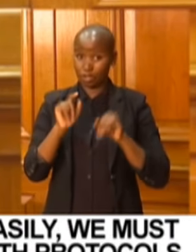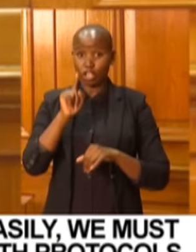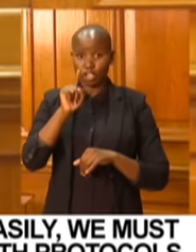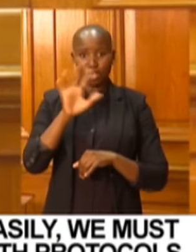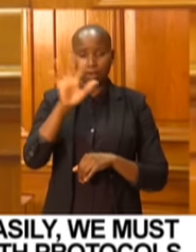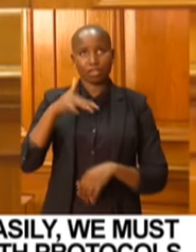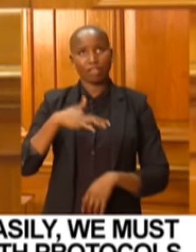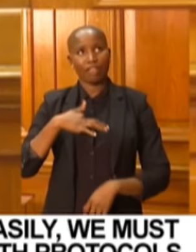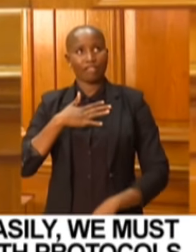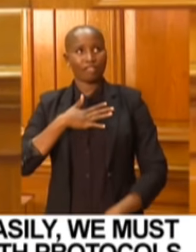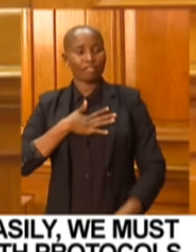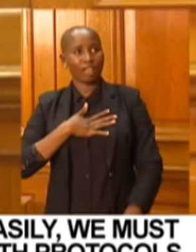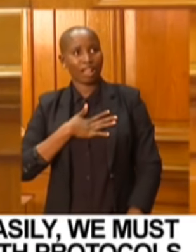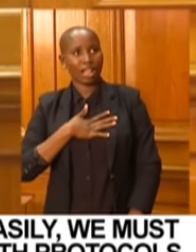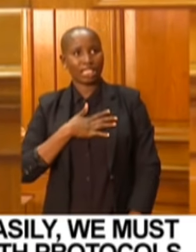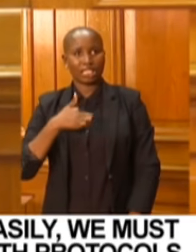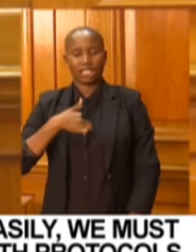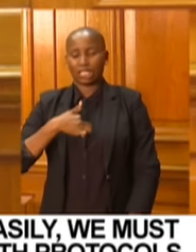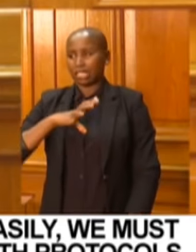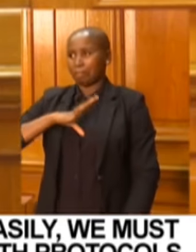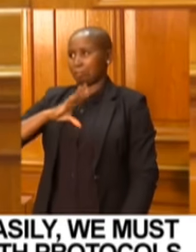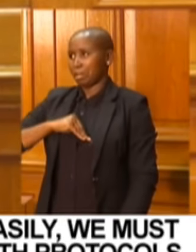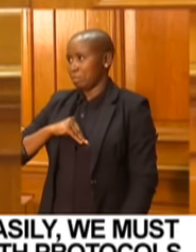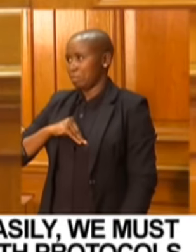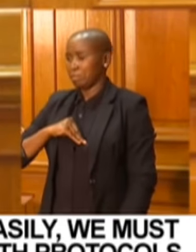ourselves as being totally helpless.